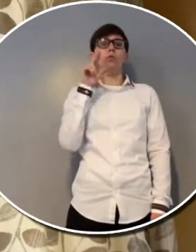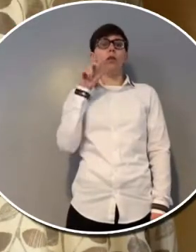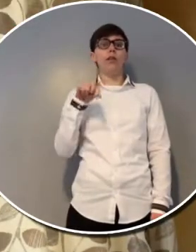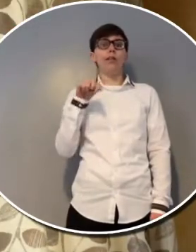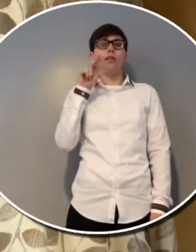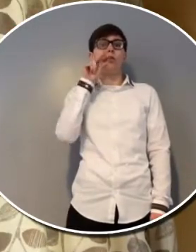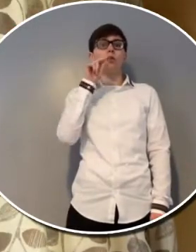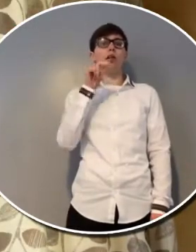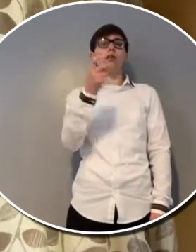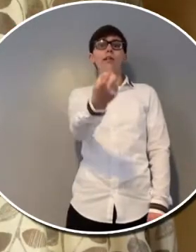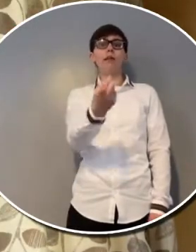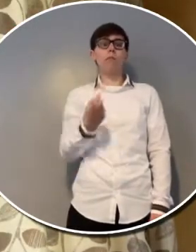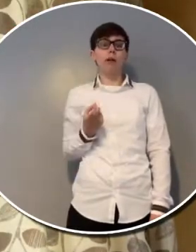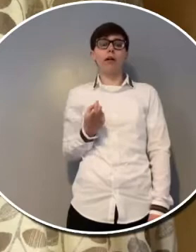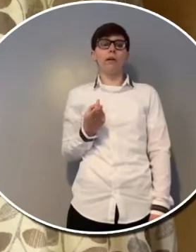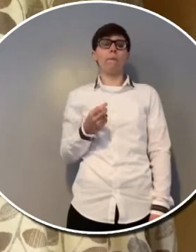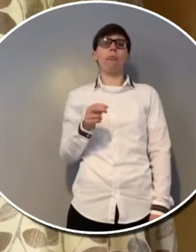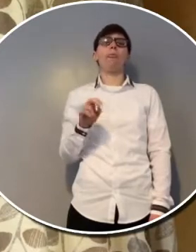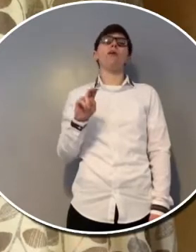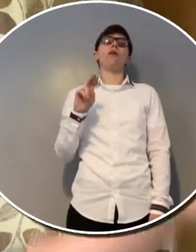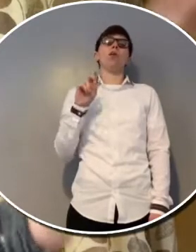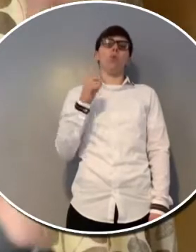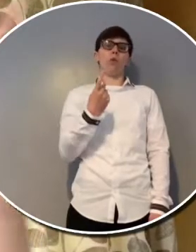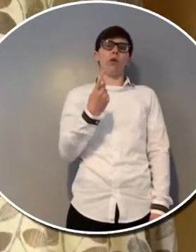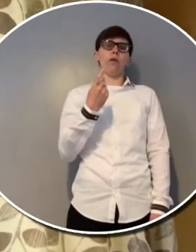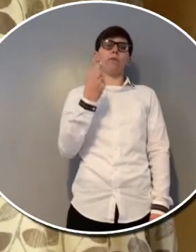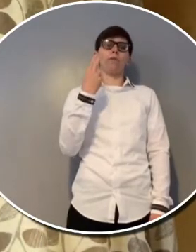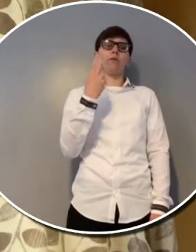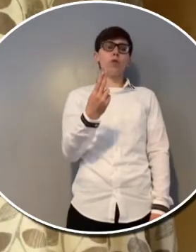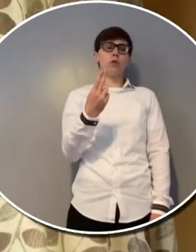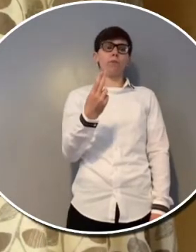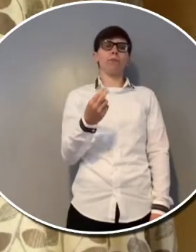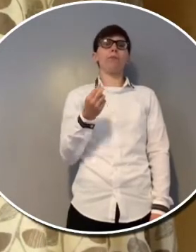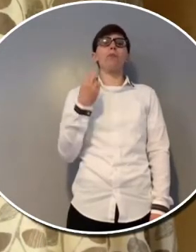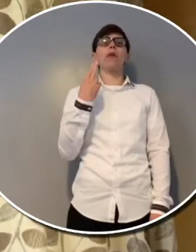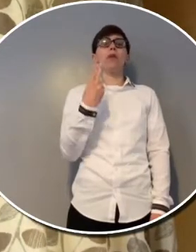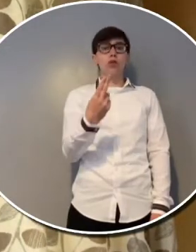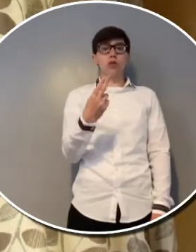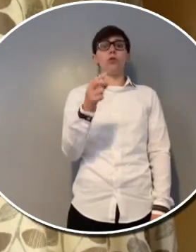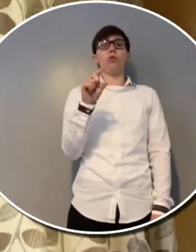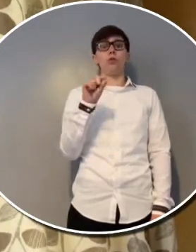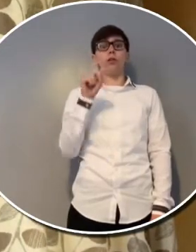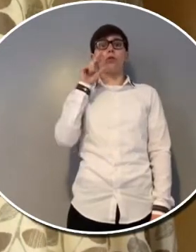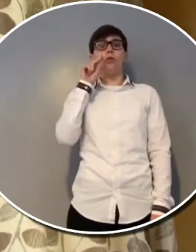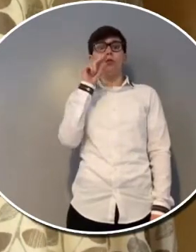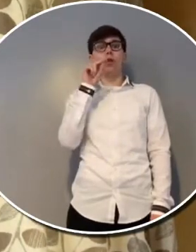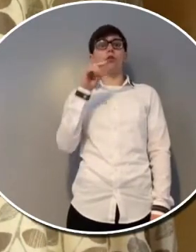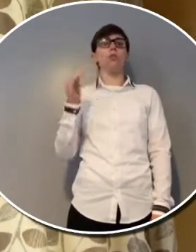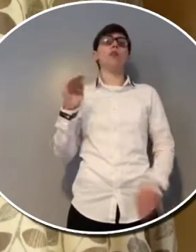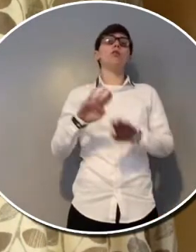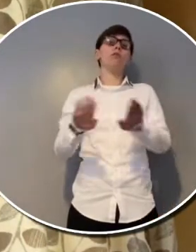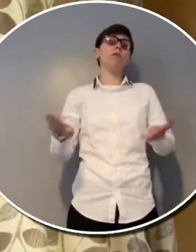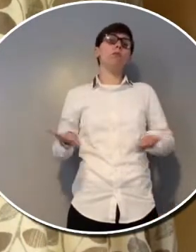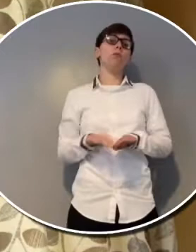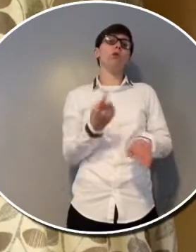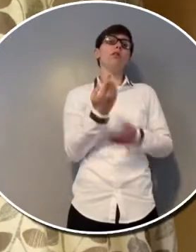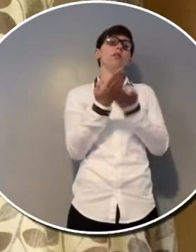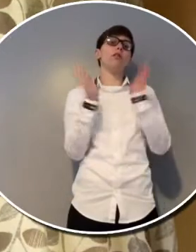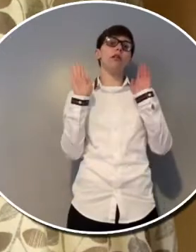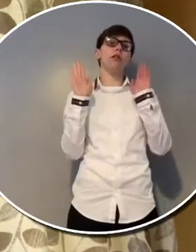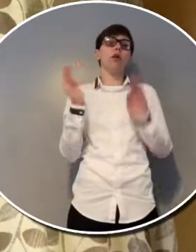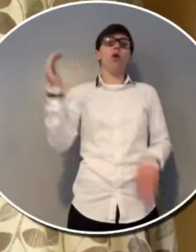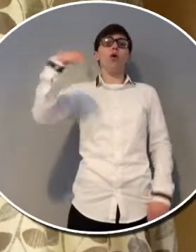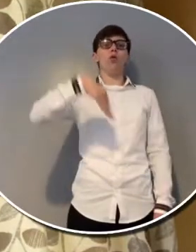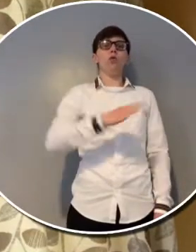day over the hills and far away. Mummy duck said quack, quack, quack, quack. But only one little